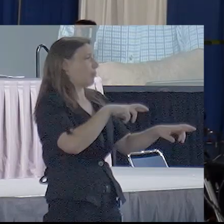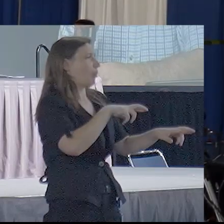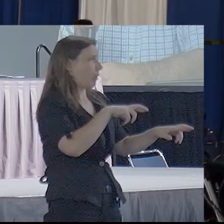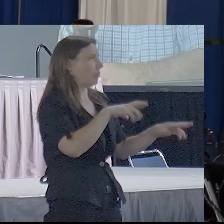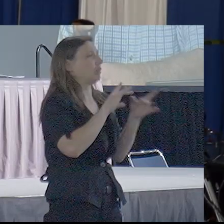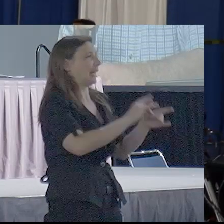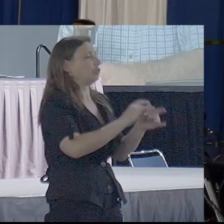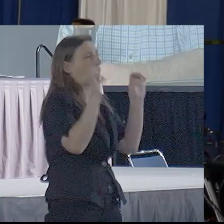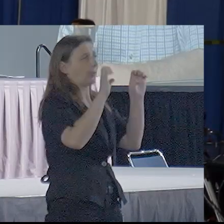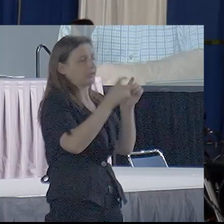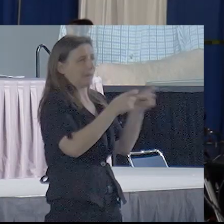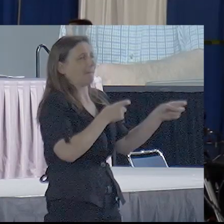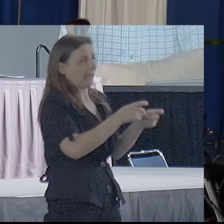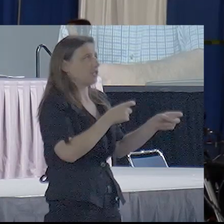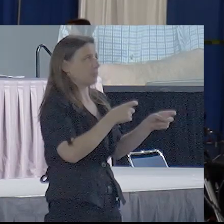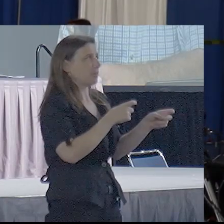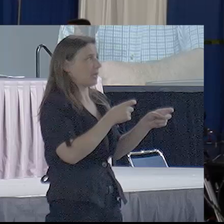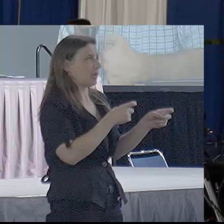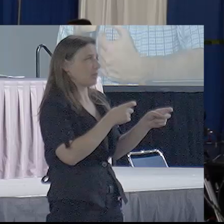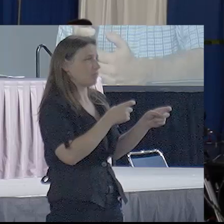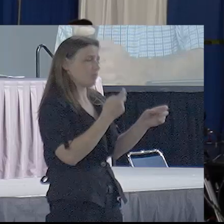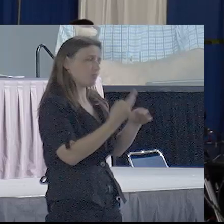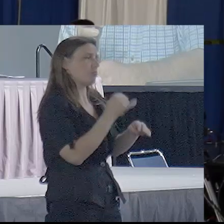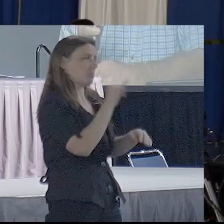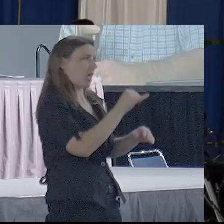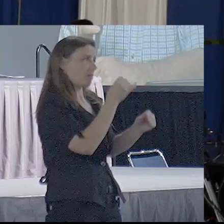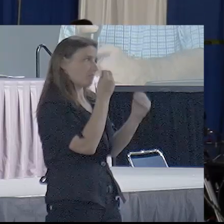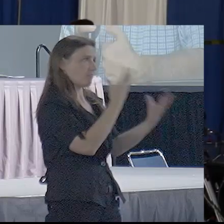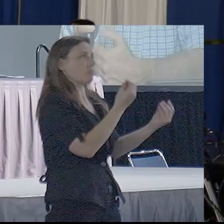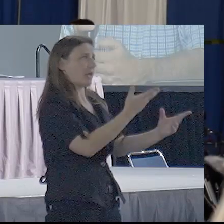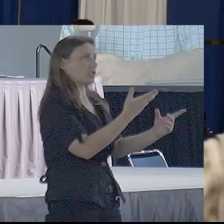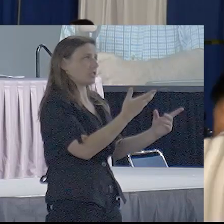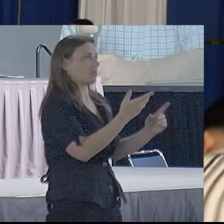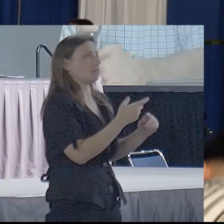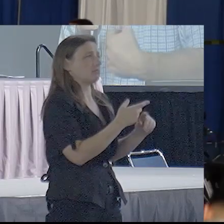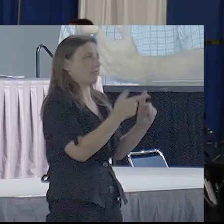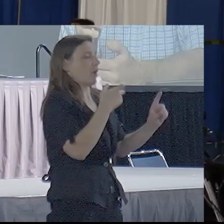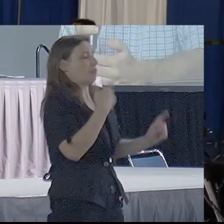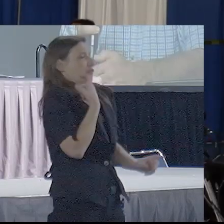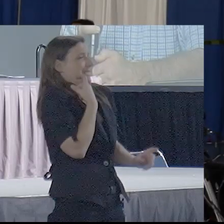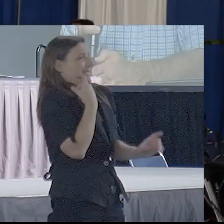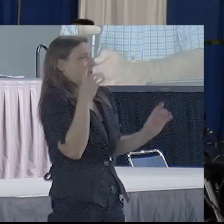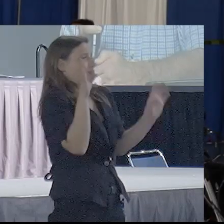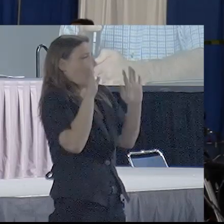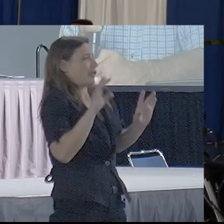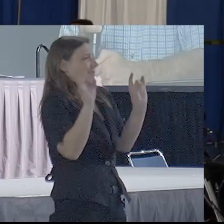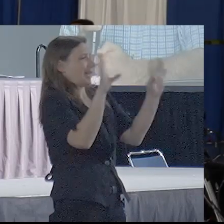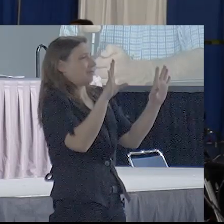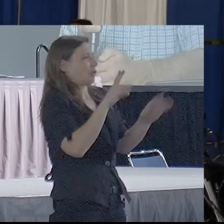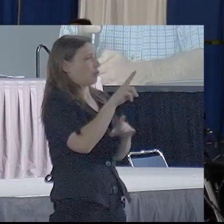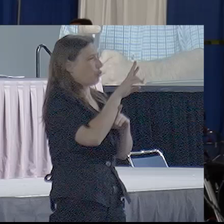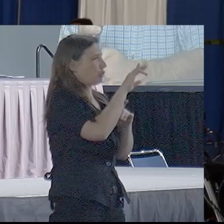emergency management, and right now that's being informed primarily by a couple of recent disasters, Winter Storm Uri